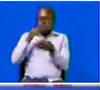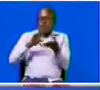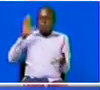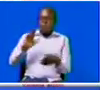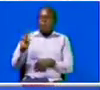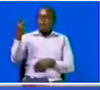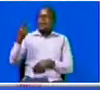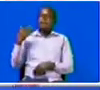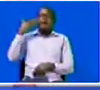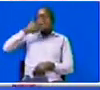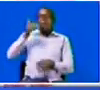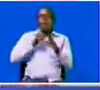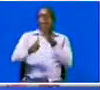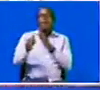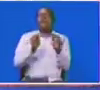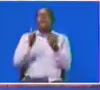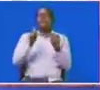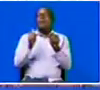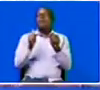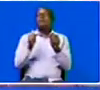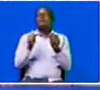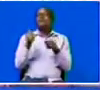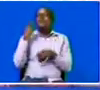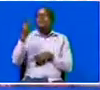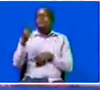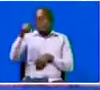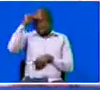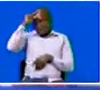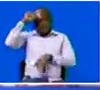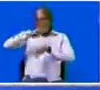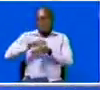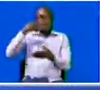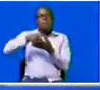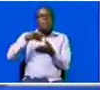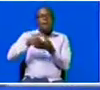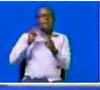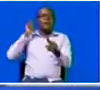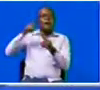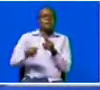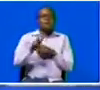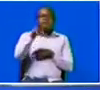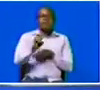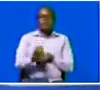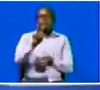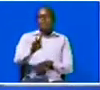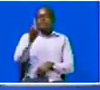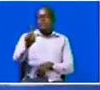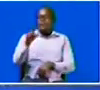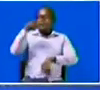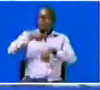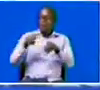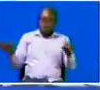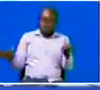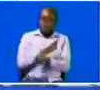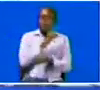Kenya's crude oil under the pilot scheme will not see the government generate any revenue until 2021, when full